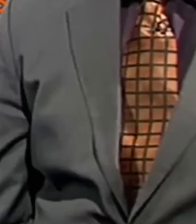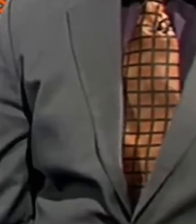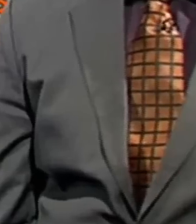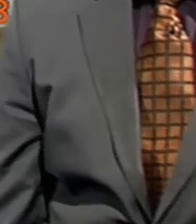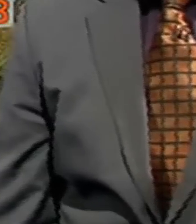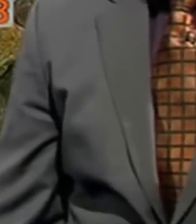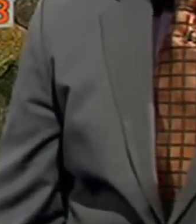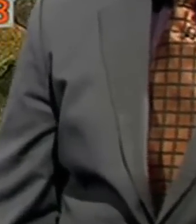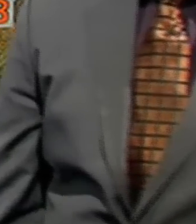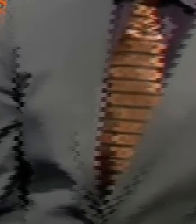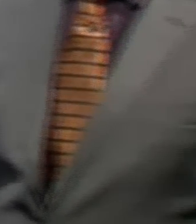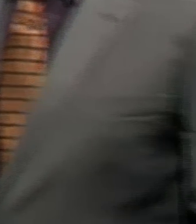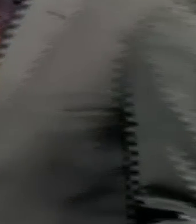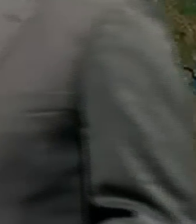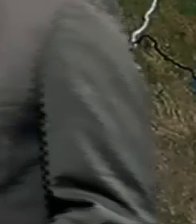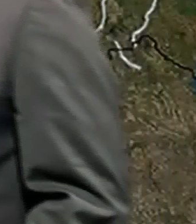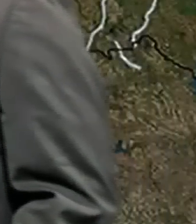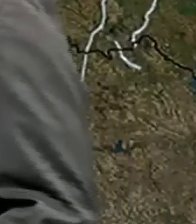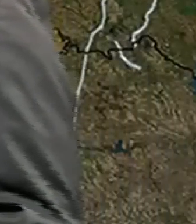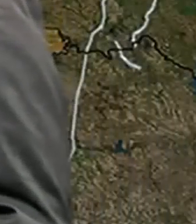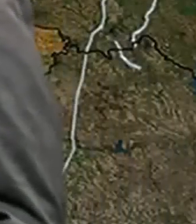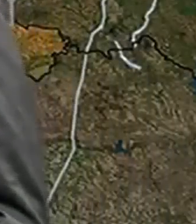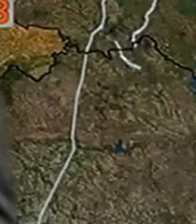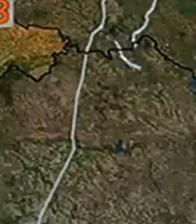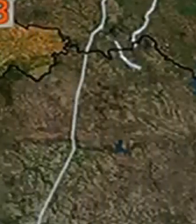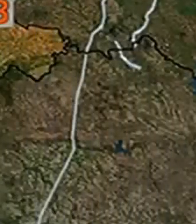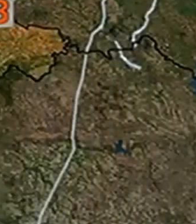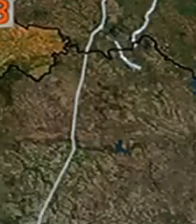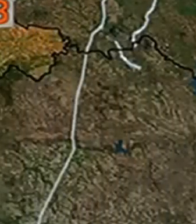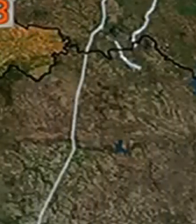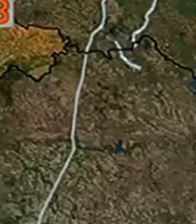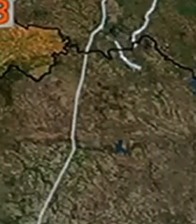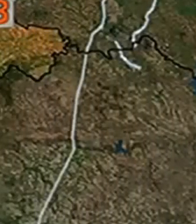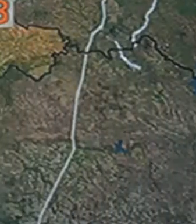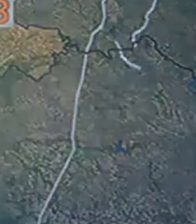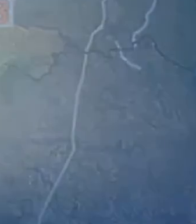ka tse 35 mohi tsena tsa bolopiki di be kana ya kgale yae